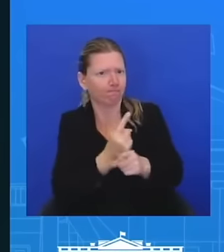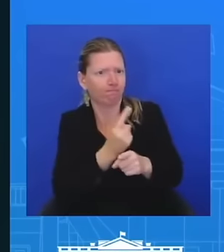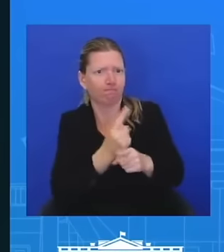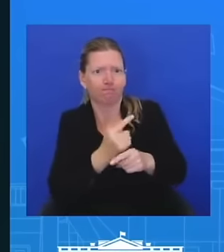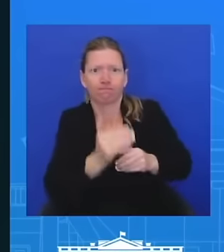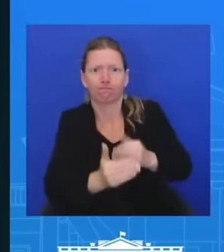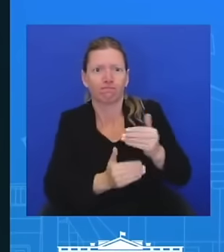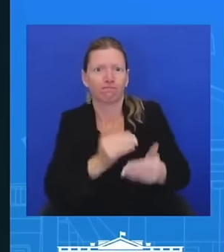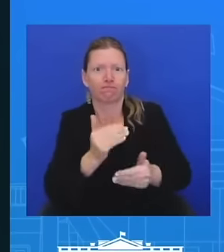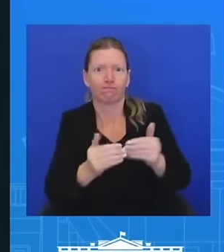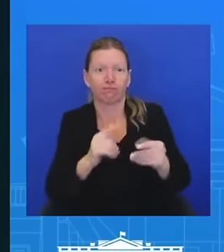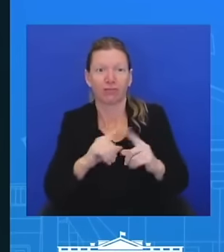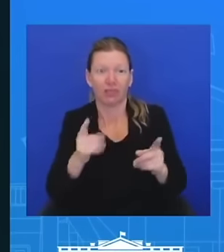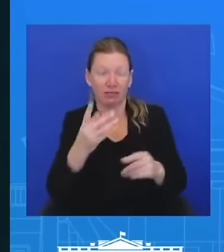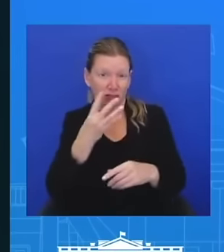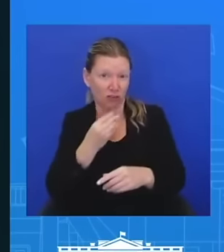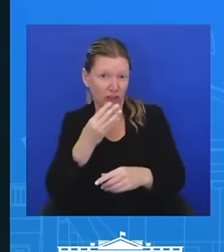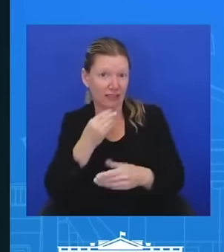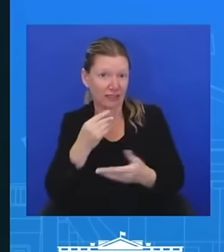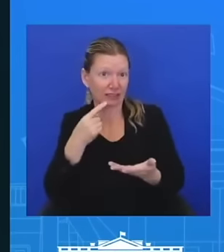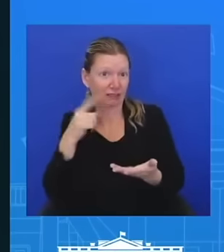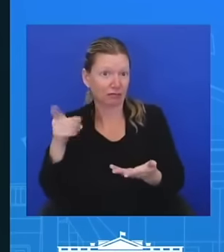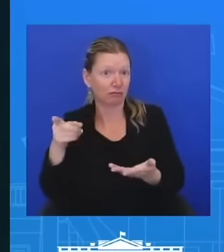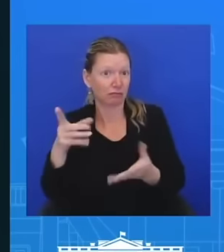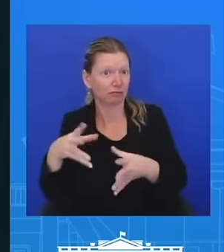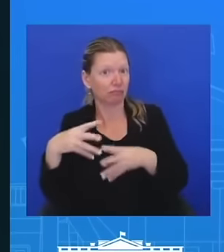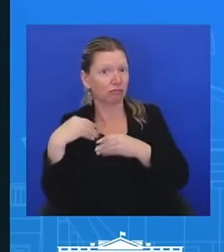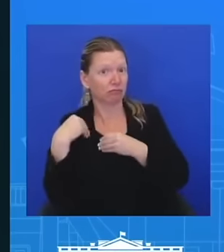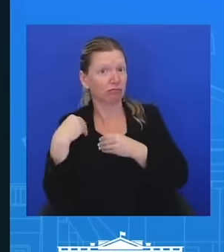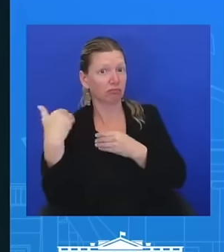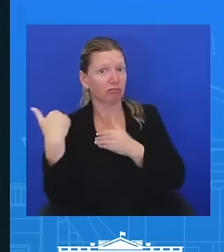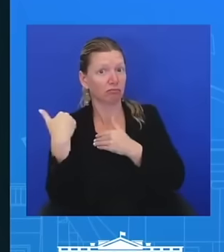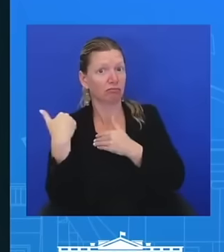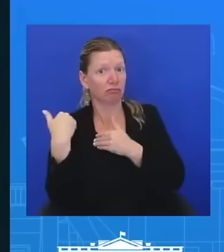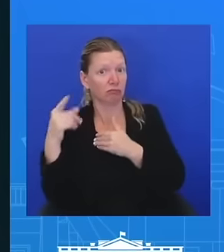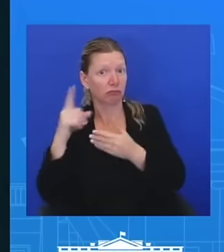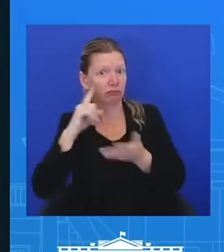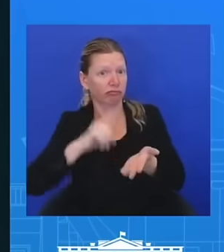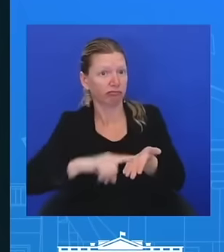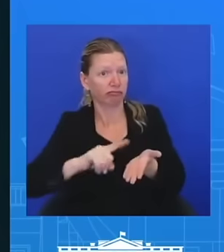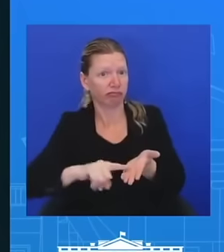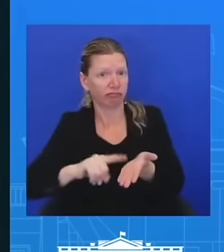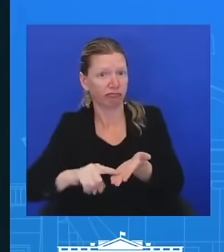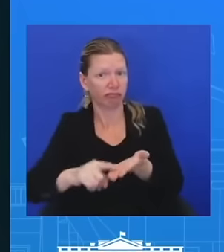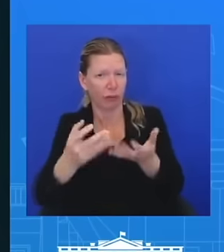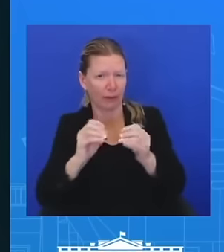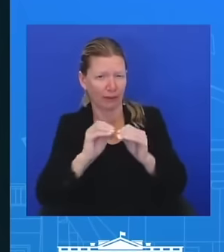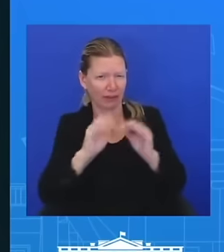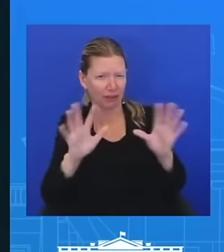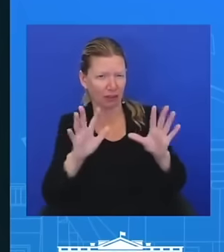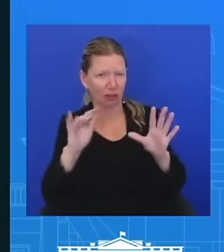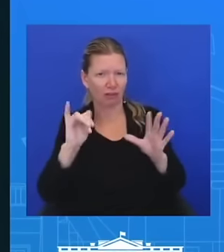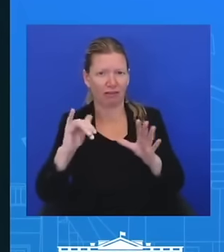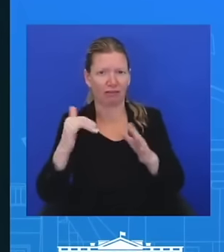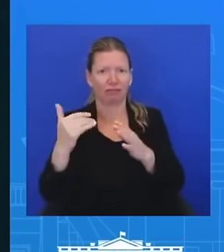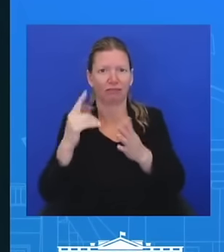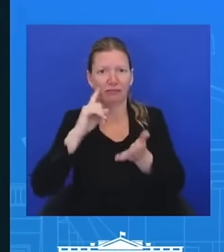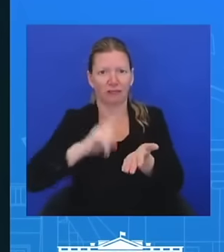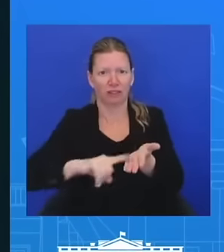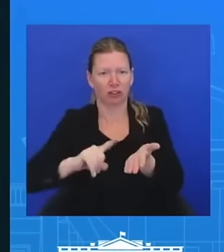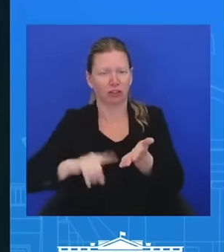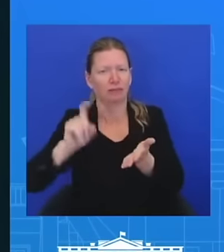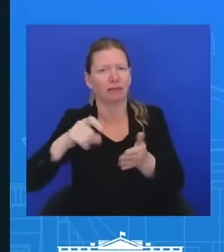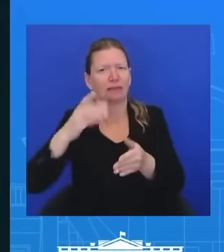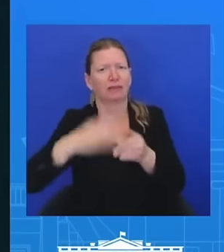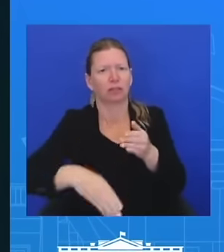they're doing this investigation. We obviously want to make sure that investigation gets completed and is as transparent as possible. And as I said in my